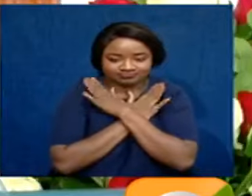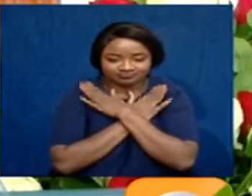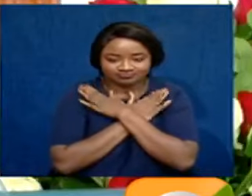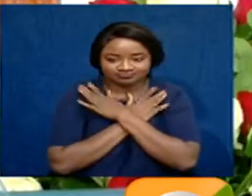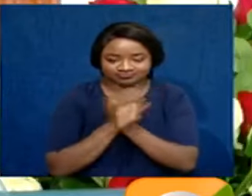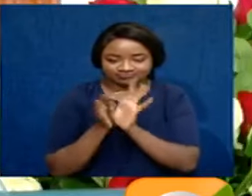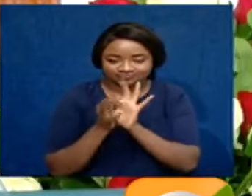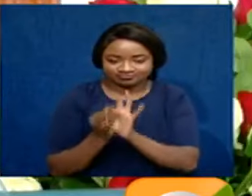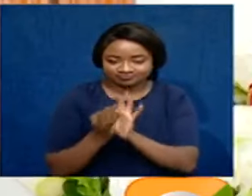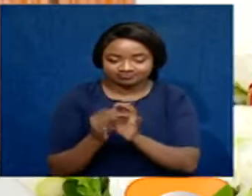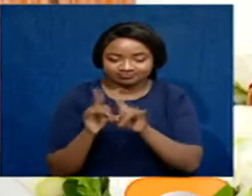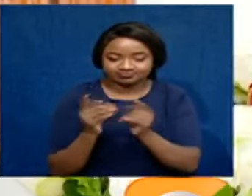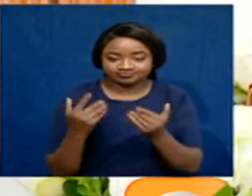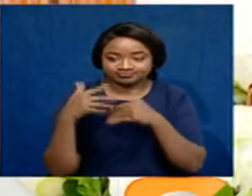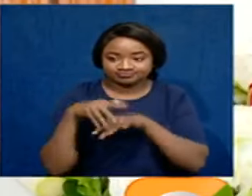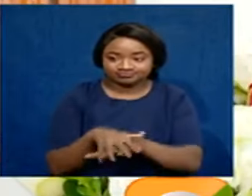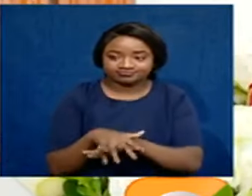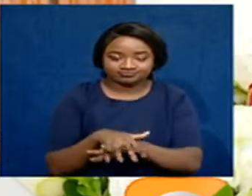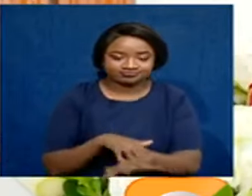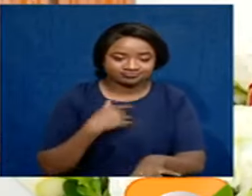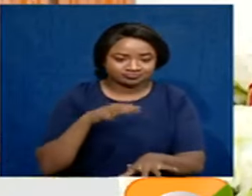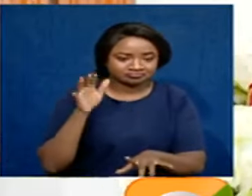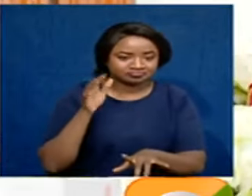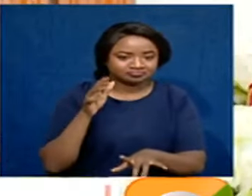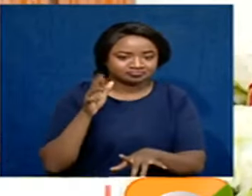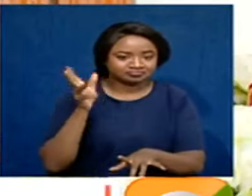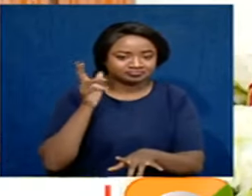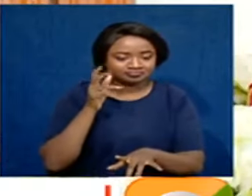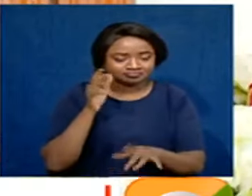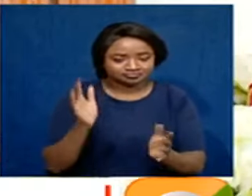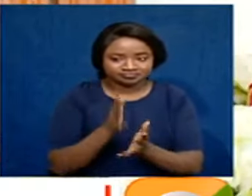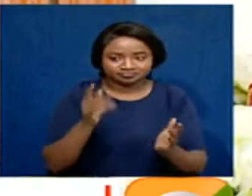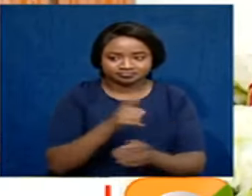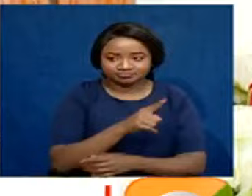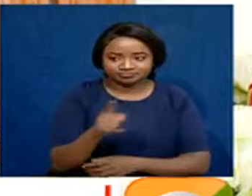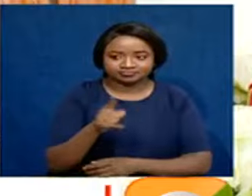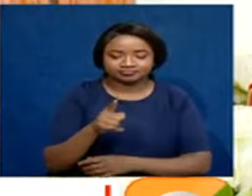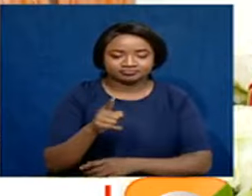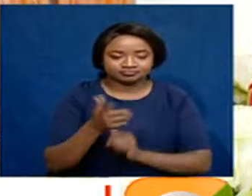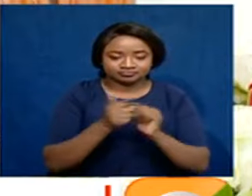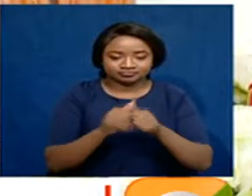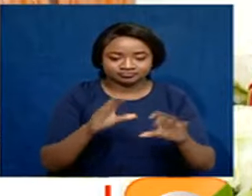and integration. I urge the Bunge Sports Club to go all out in delivering a world-class event.